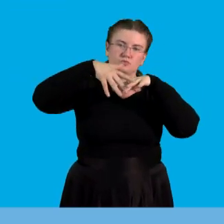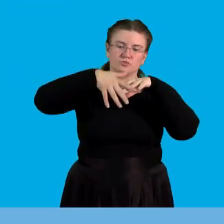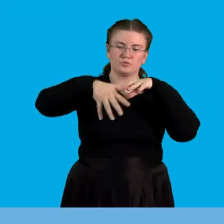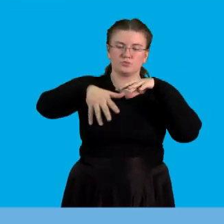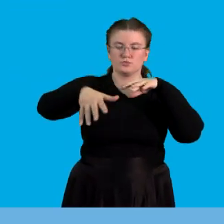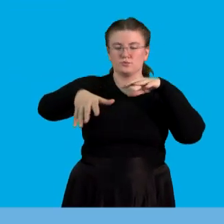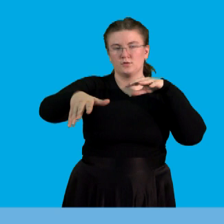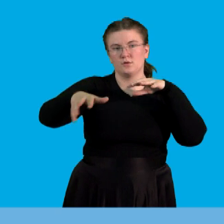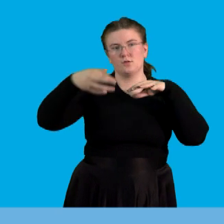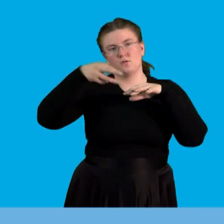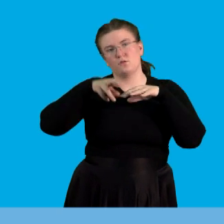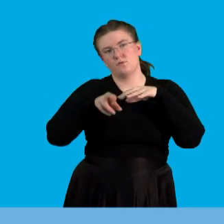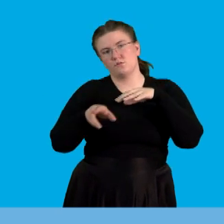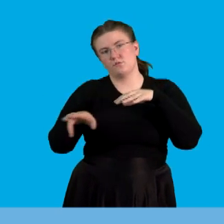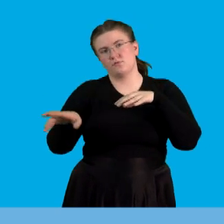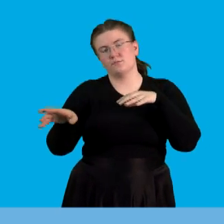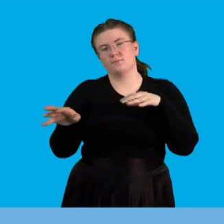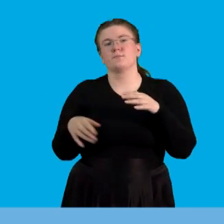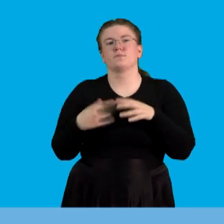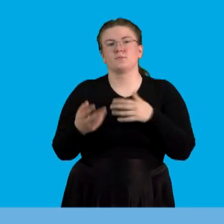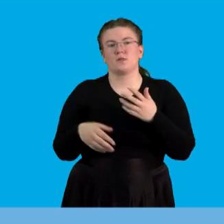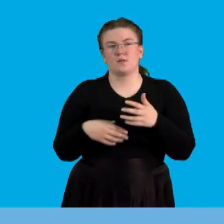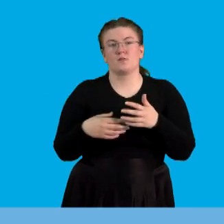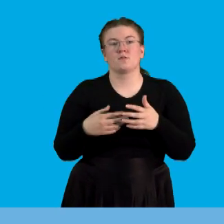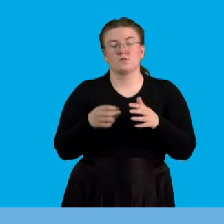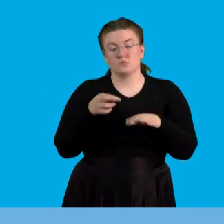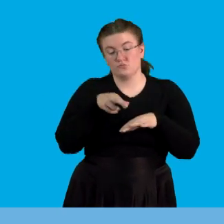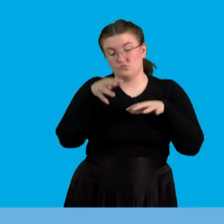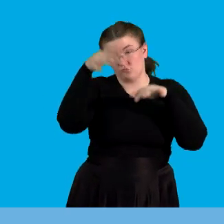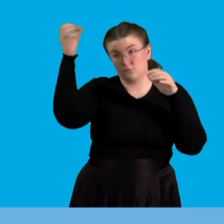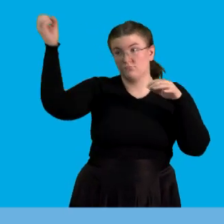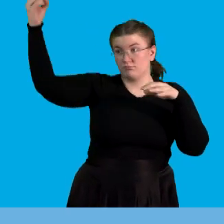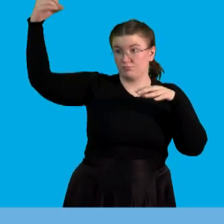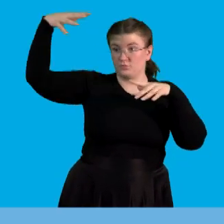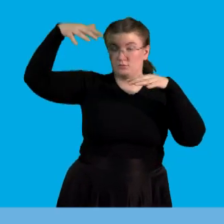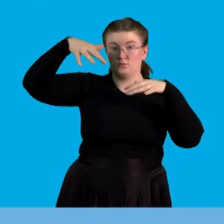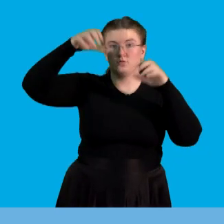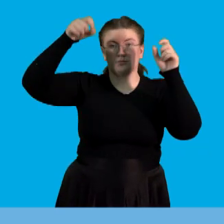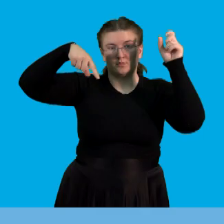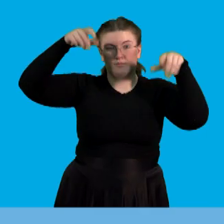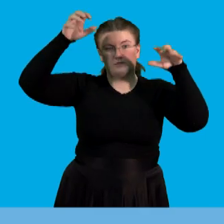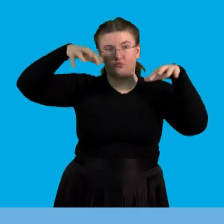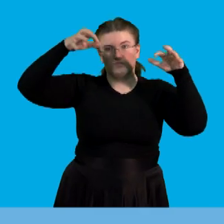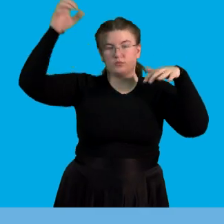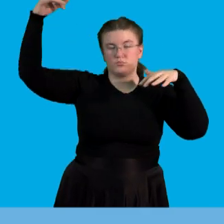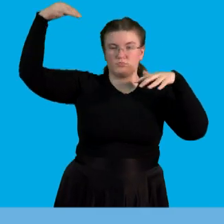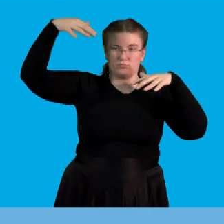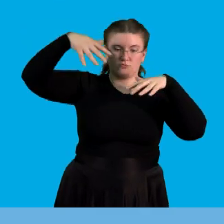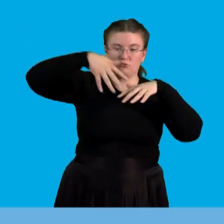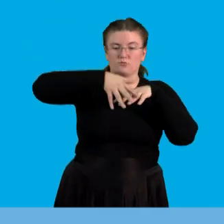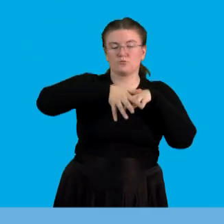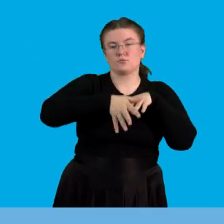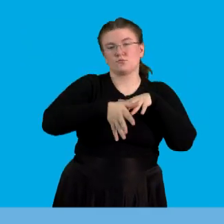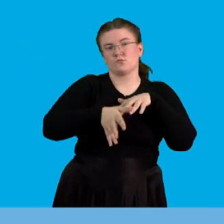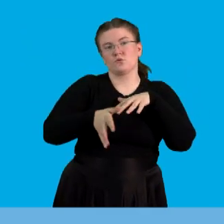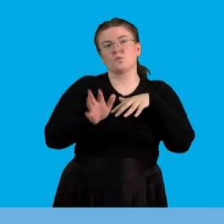of light. The light is then reflected off the back of the raindrops, and then when that happens, it is going to keep on